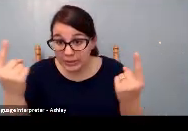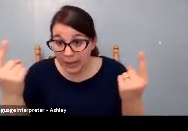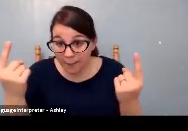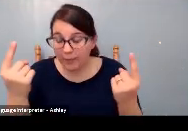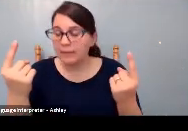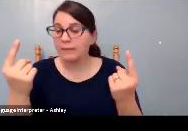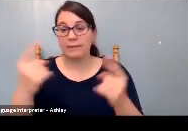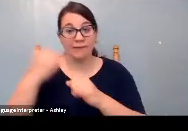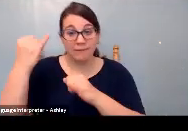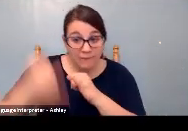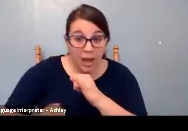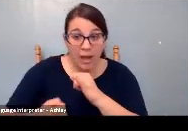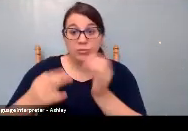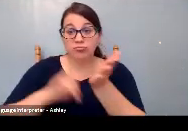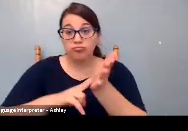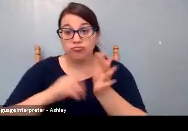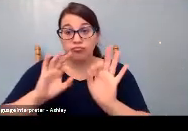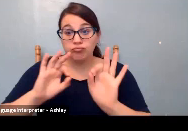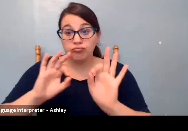the enrollment process.